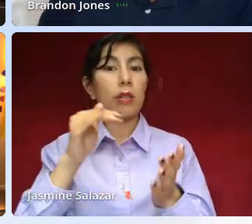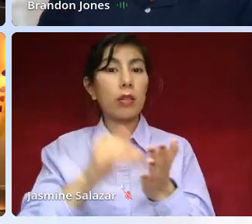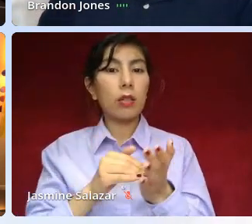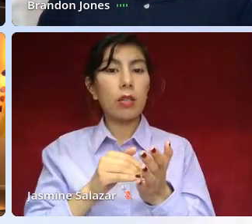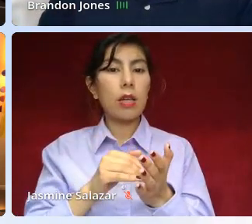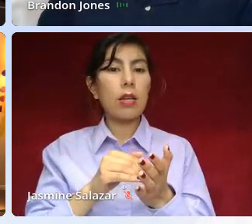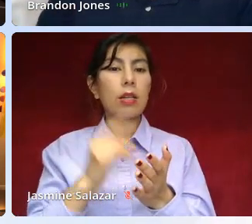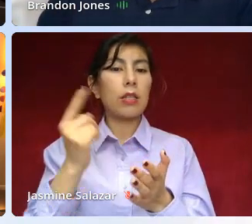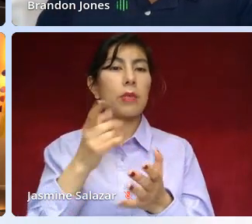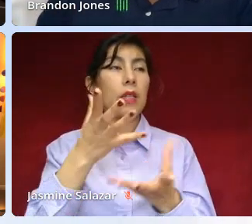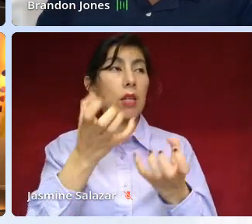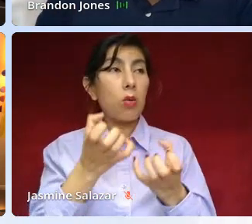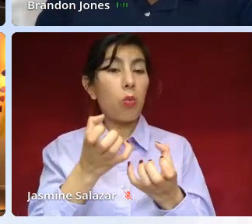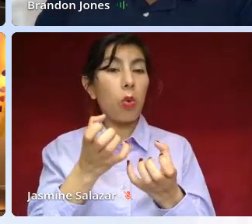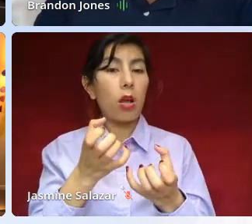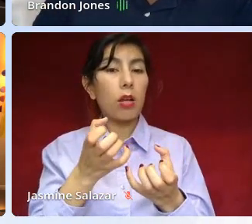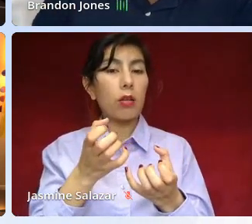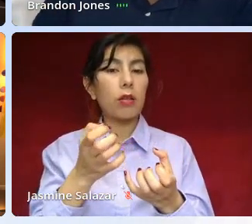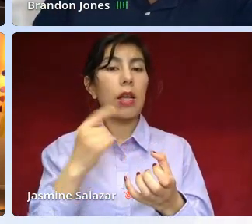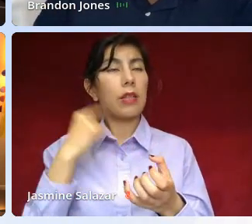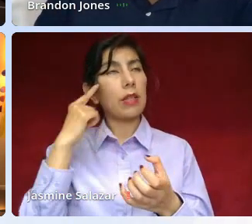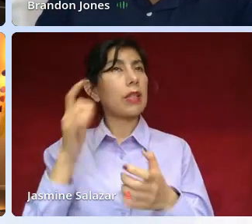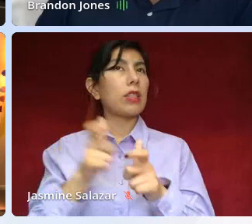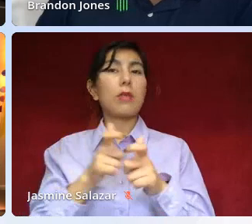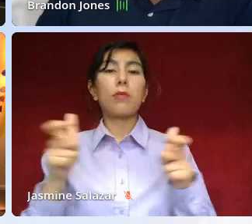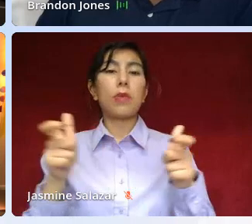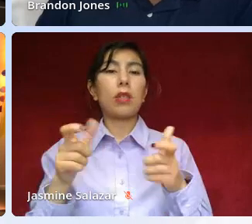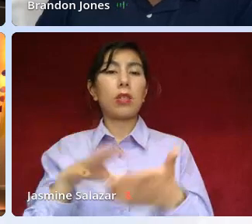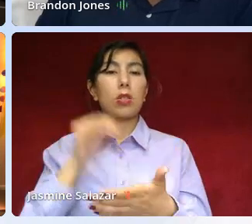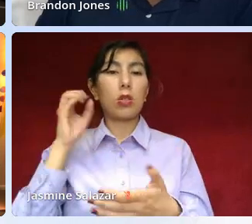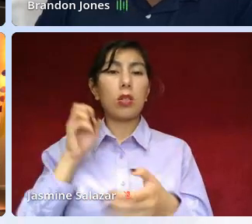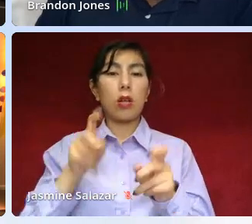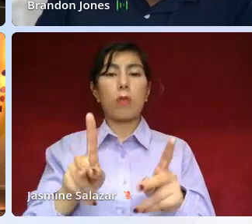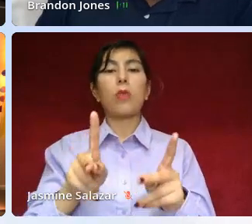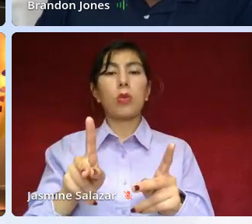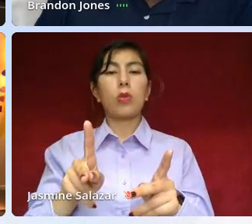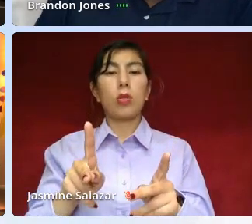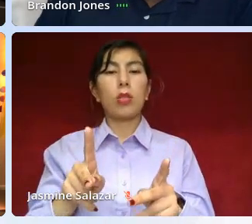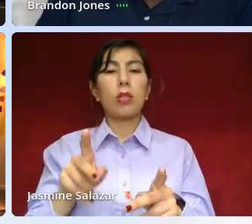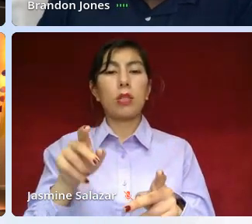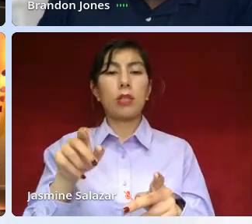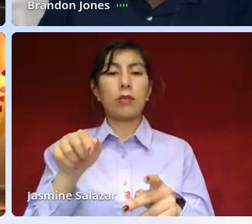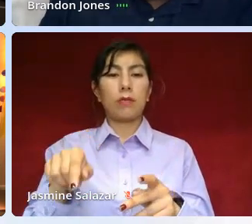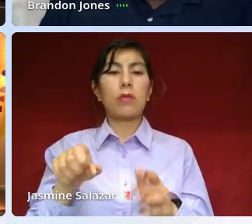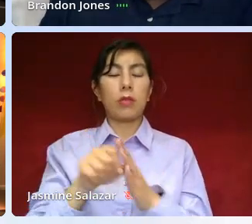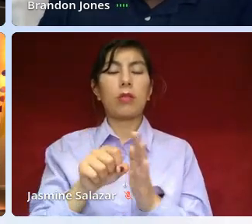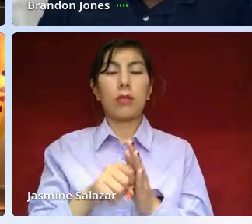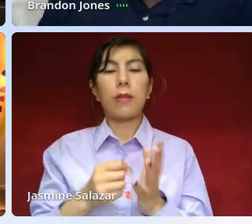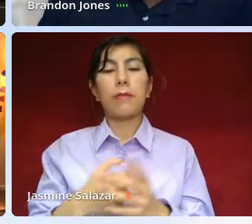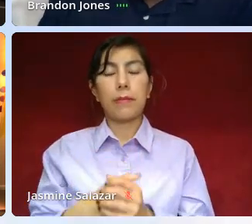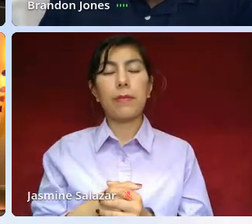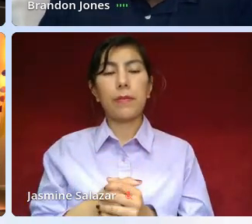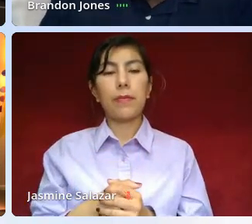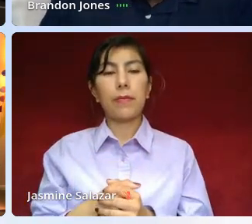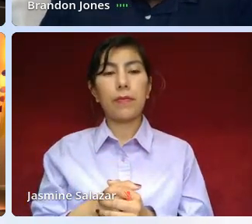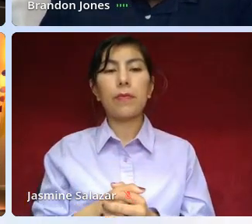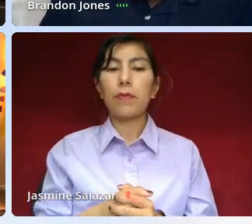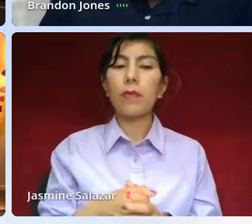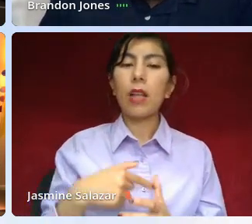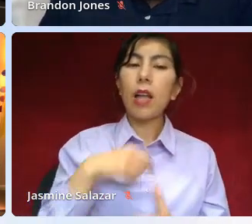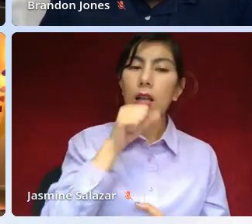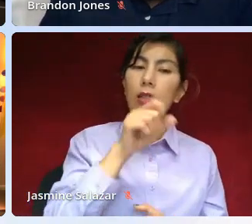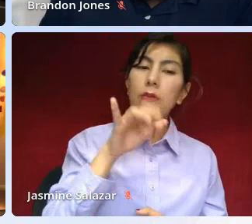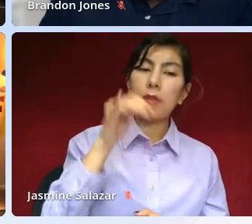they want. I think that's been the biggest learning opportunities that we've seen here in the state of Minnesota. Yeah, no, I love that